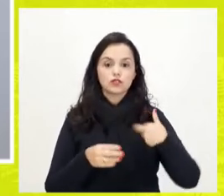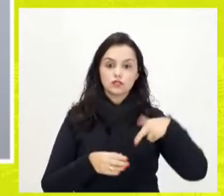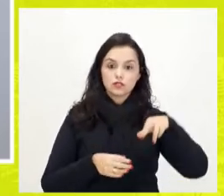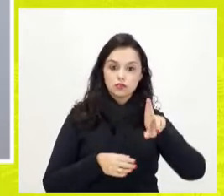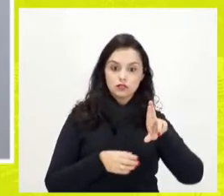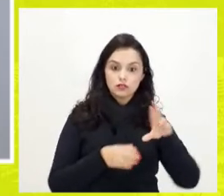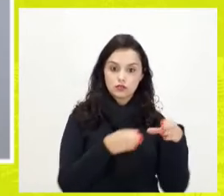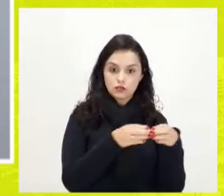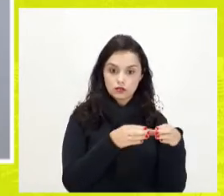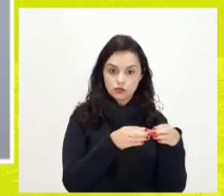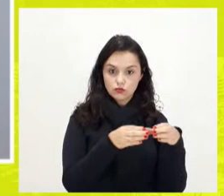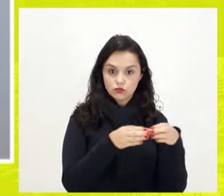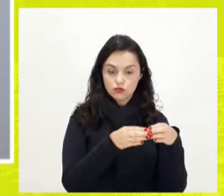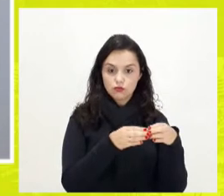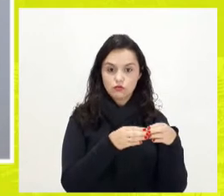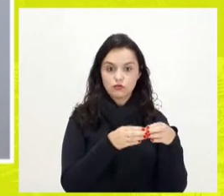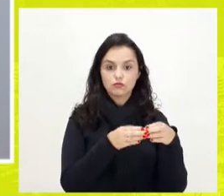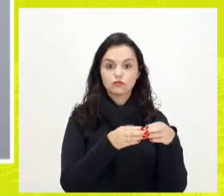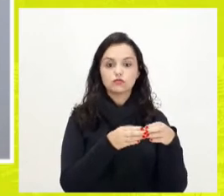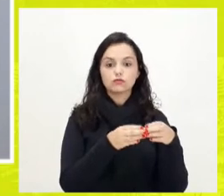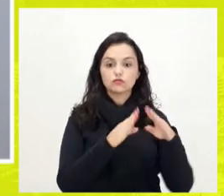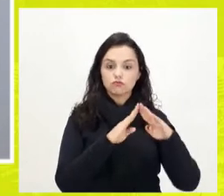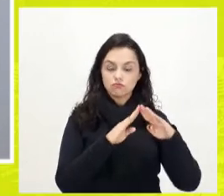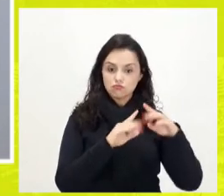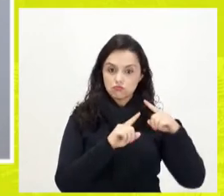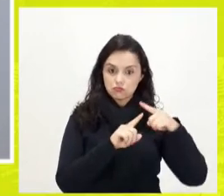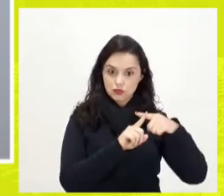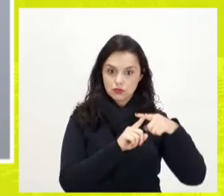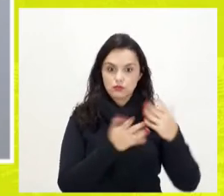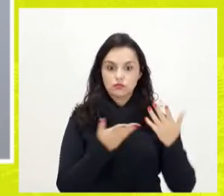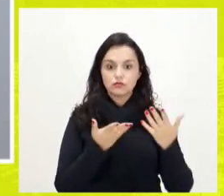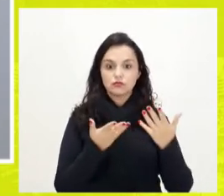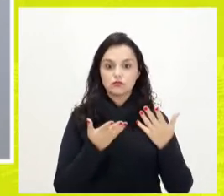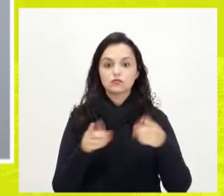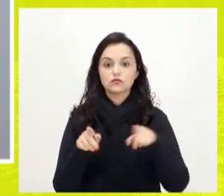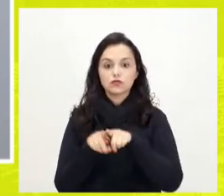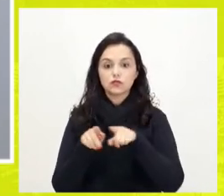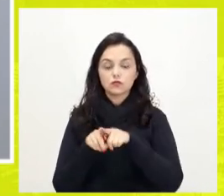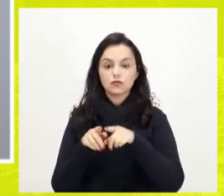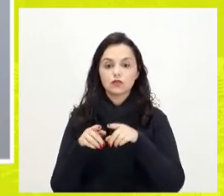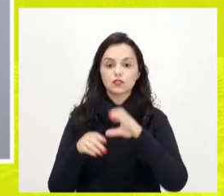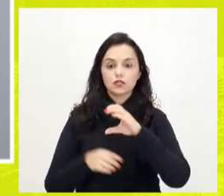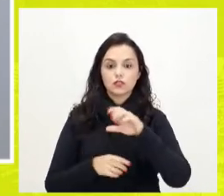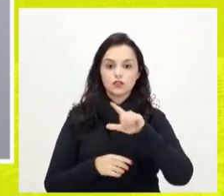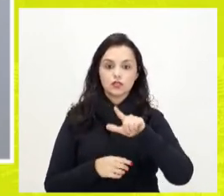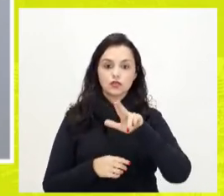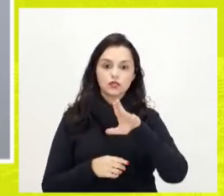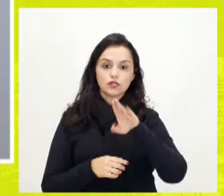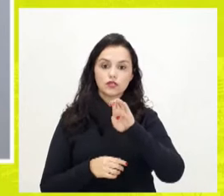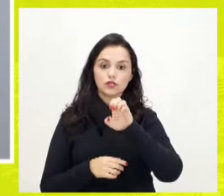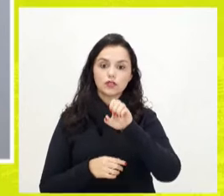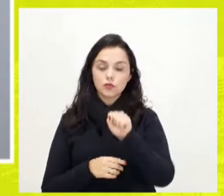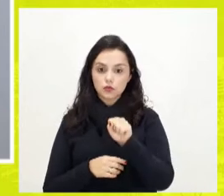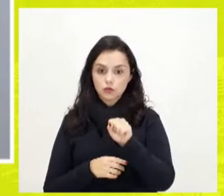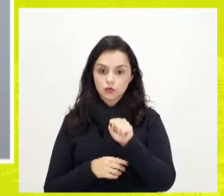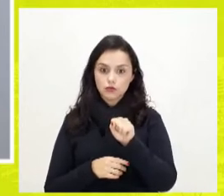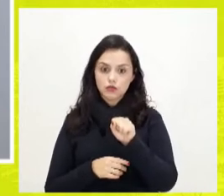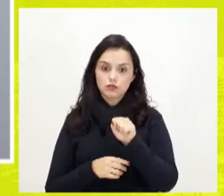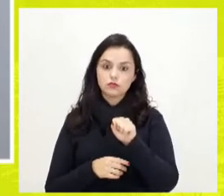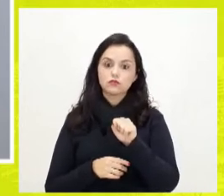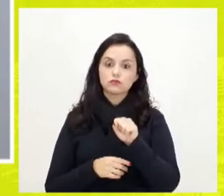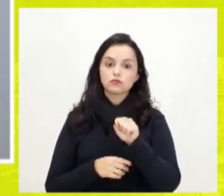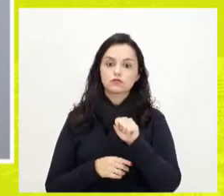religious groups also we made actions actions that were really good that we did we started doing 2020